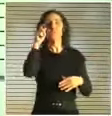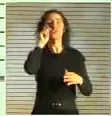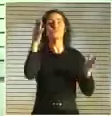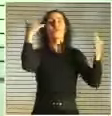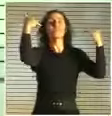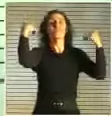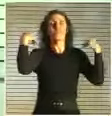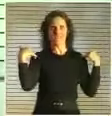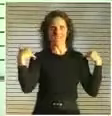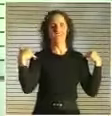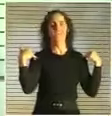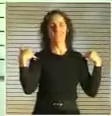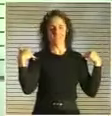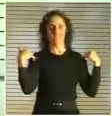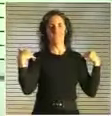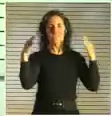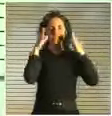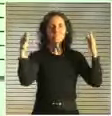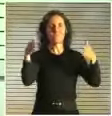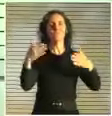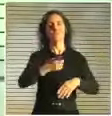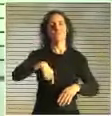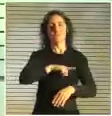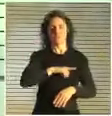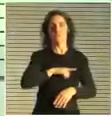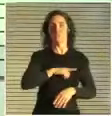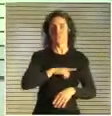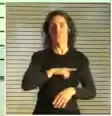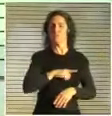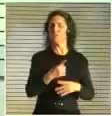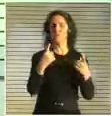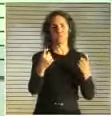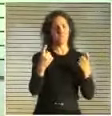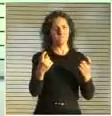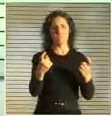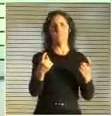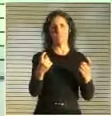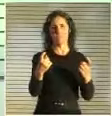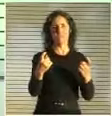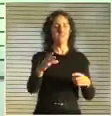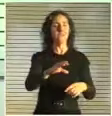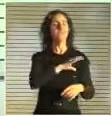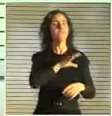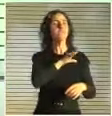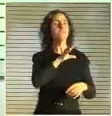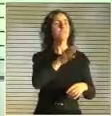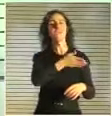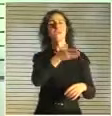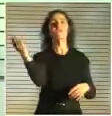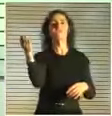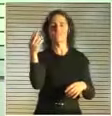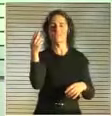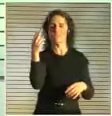our guests. They want to book responsibly, but they don't always do it. So how do we make it clear that they can